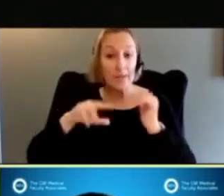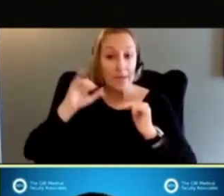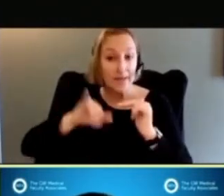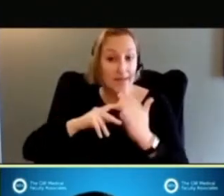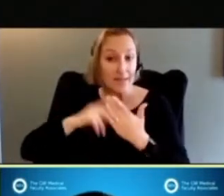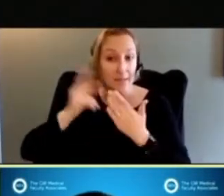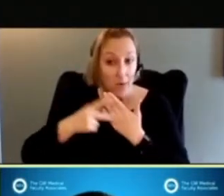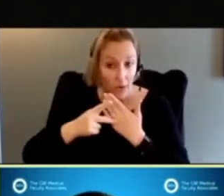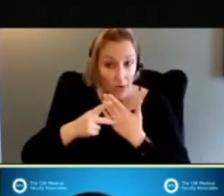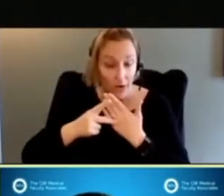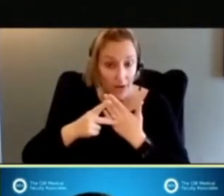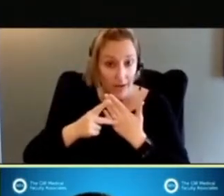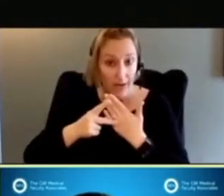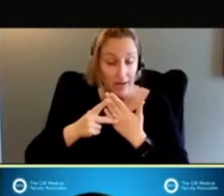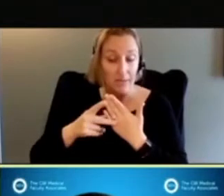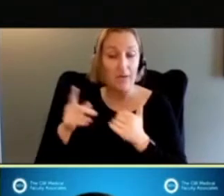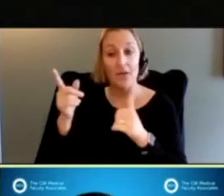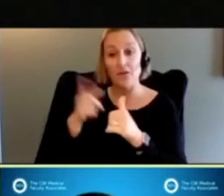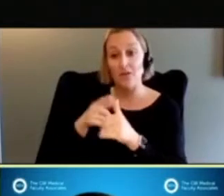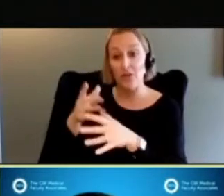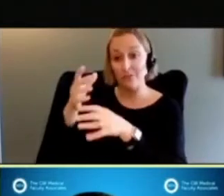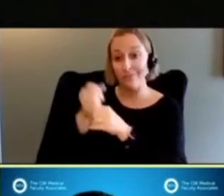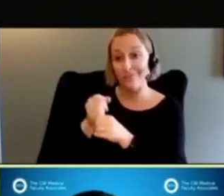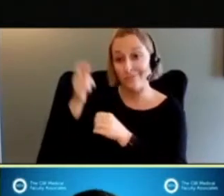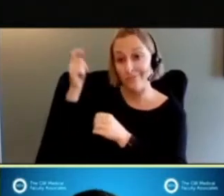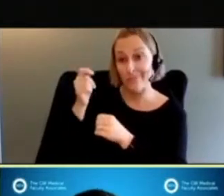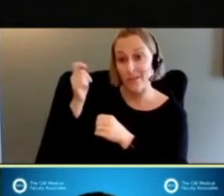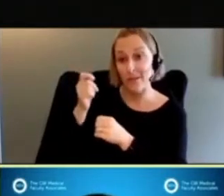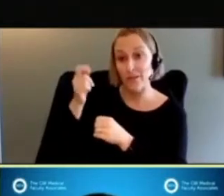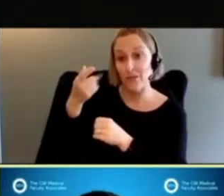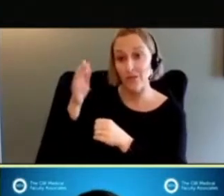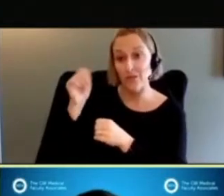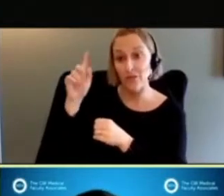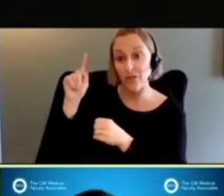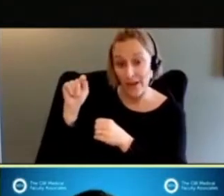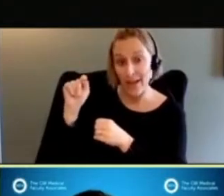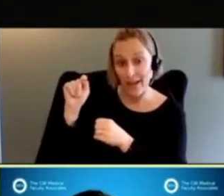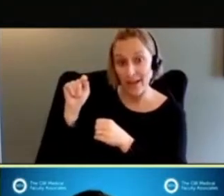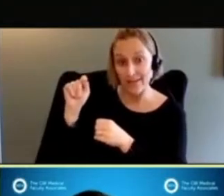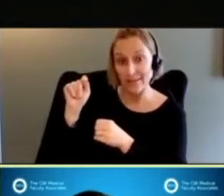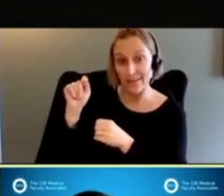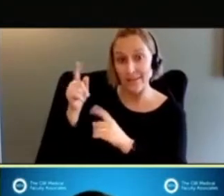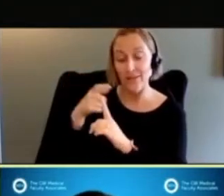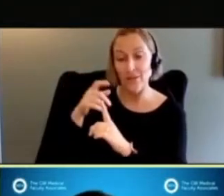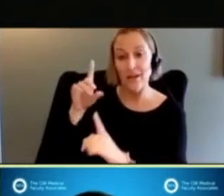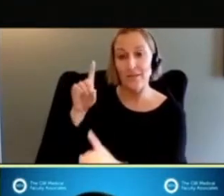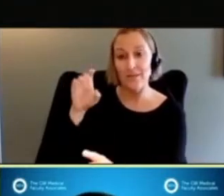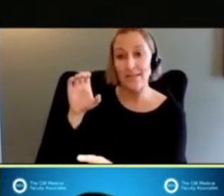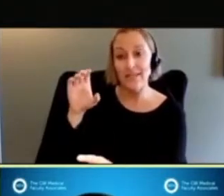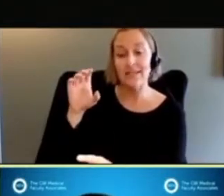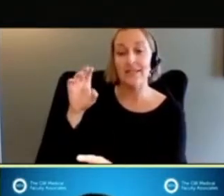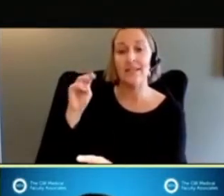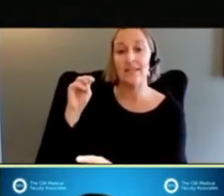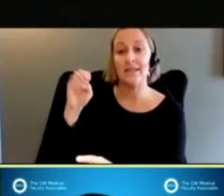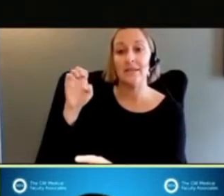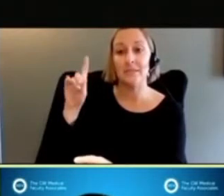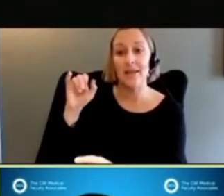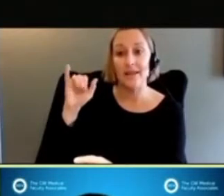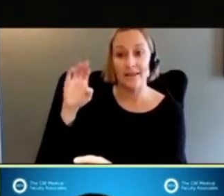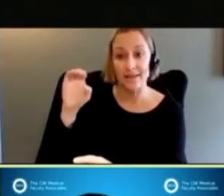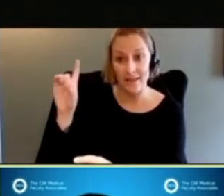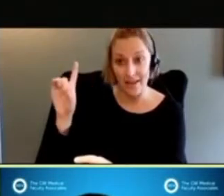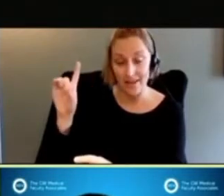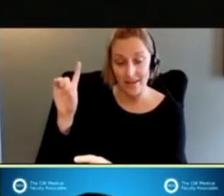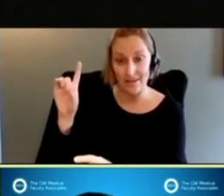following on a previous grant that the DC Healthcare Finance, DC Medicaid essentially had provided us